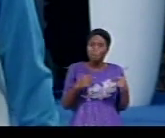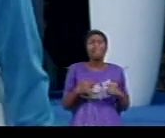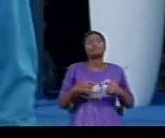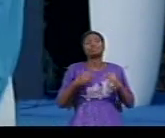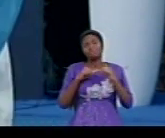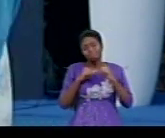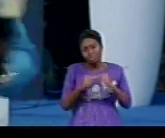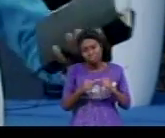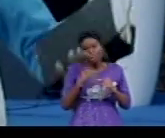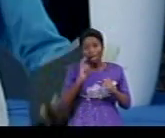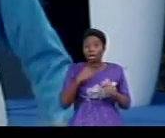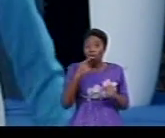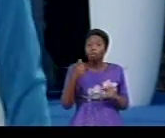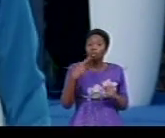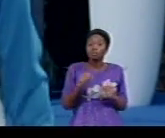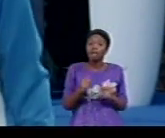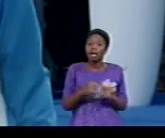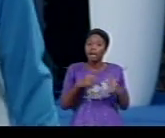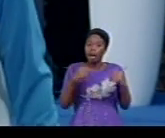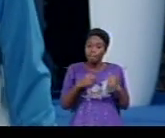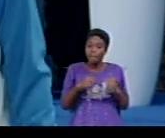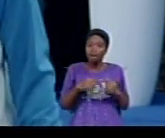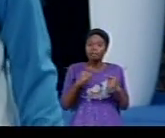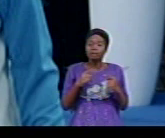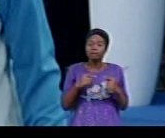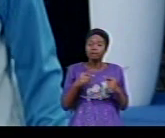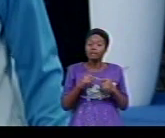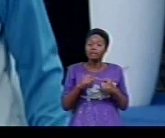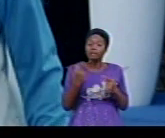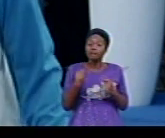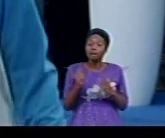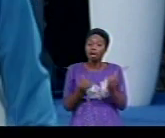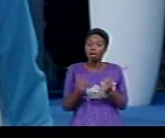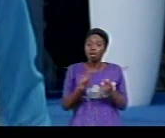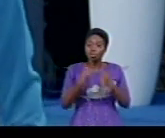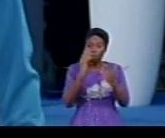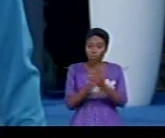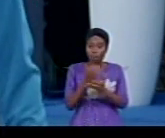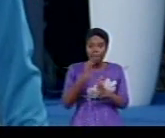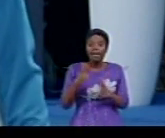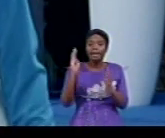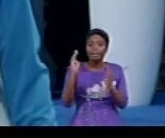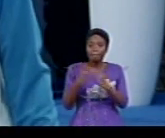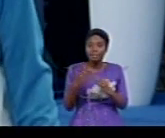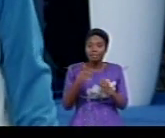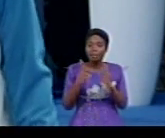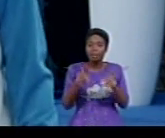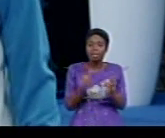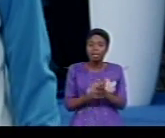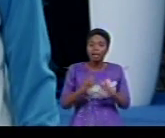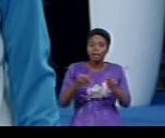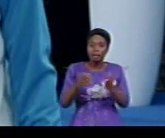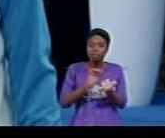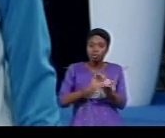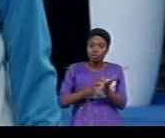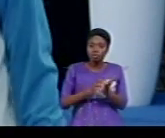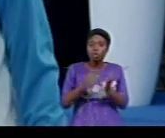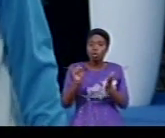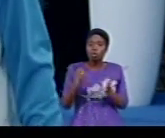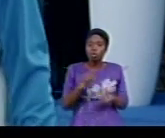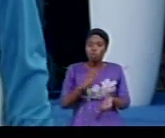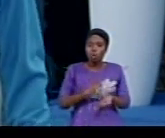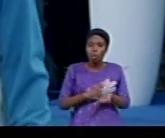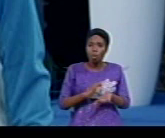stop. I ran into one of the pharmaceuticals, so I ran. I met the pharmacist who prescribed drugs for me. So I told